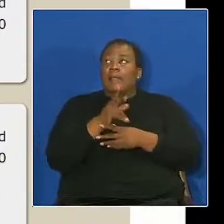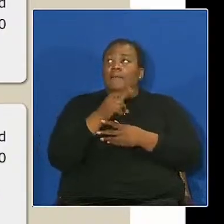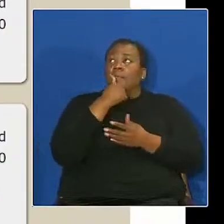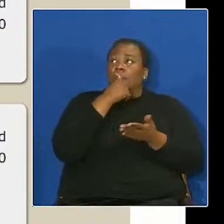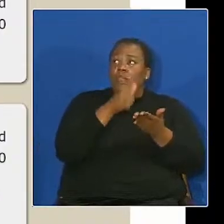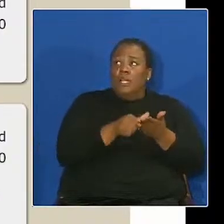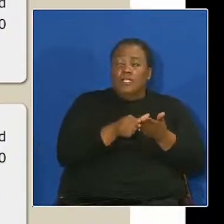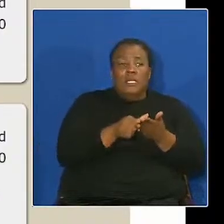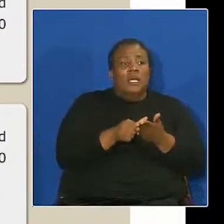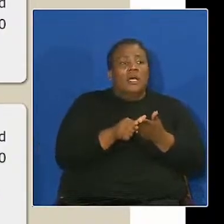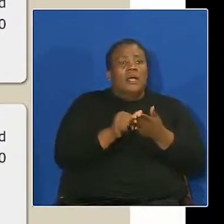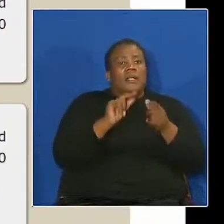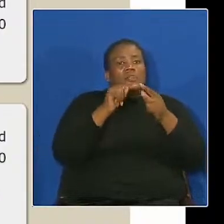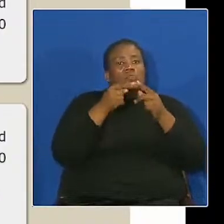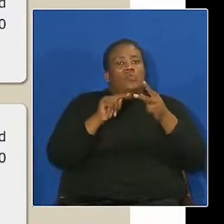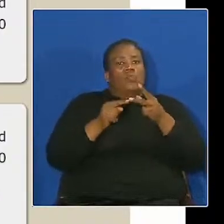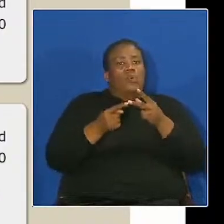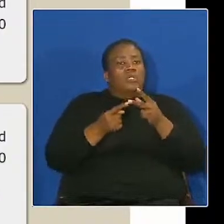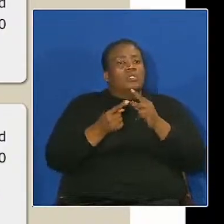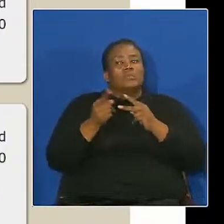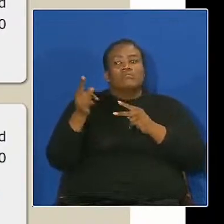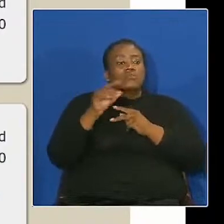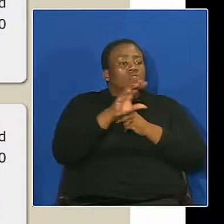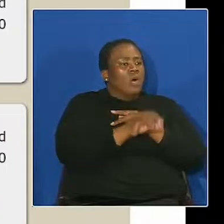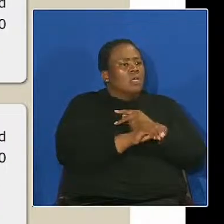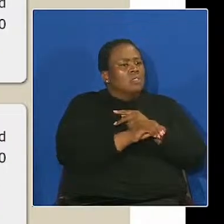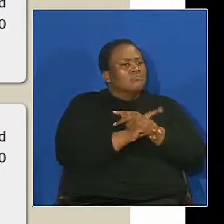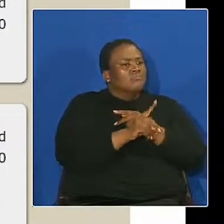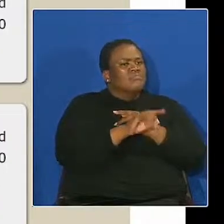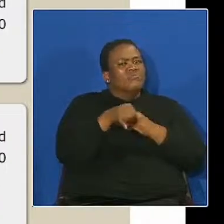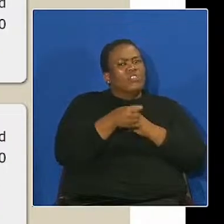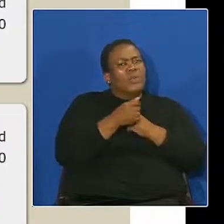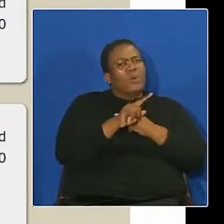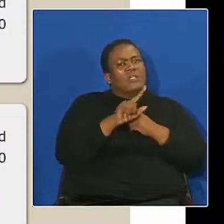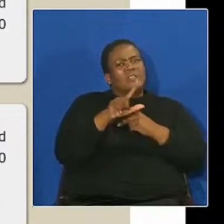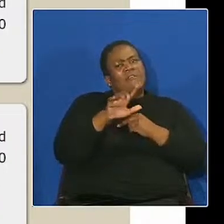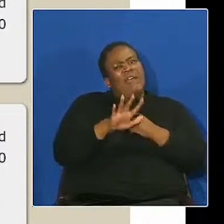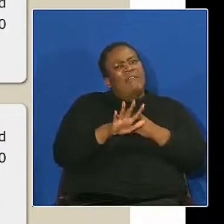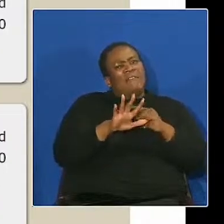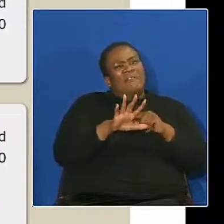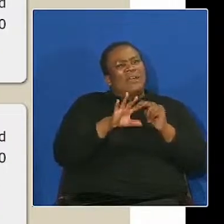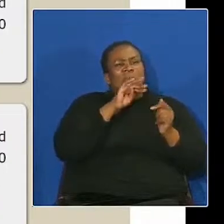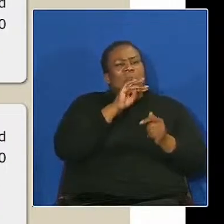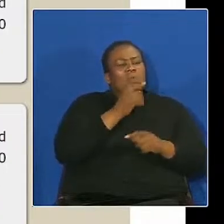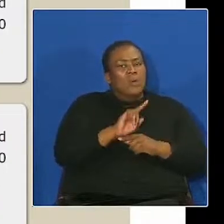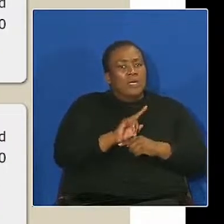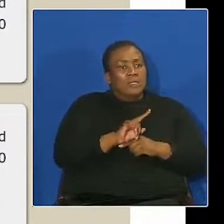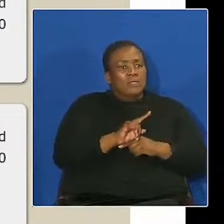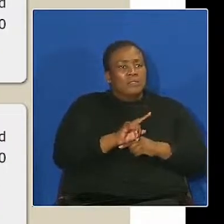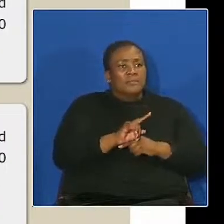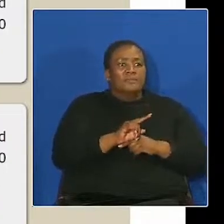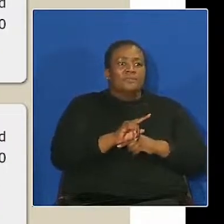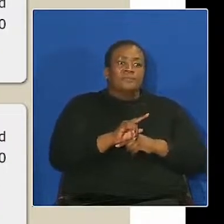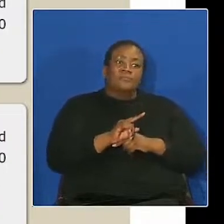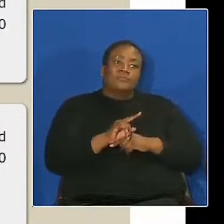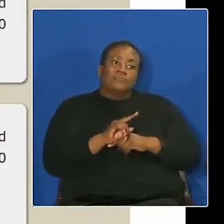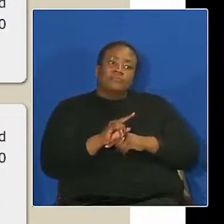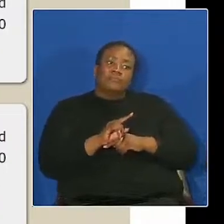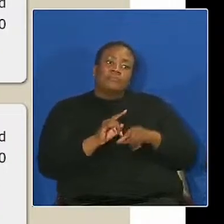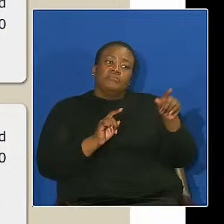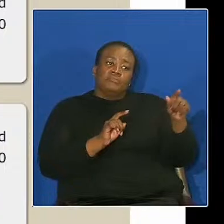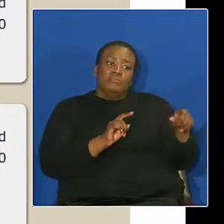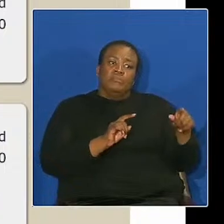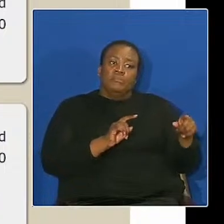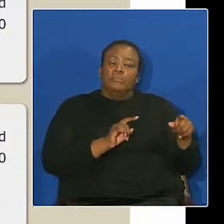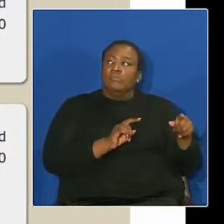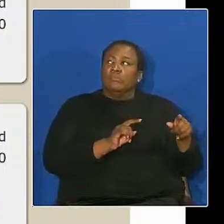on these 2 points, he is asking, what is J175? And then the lecturer, Mr. Brown